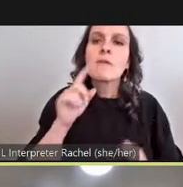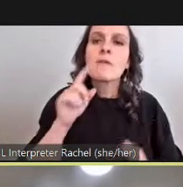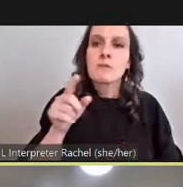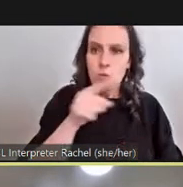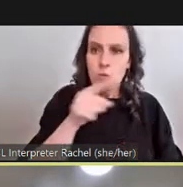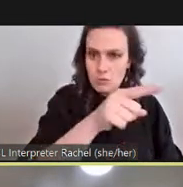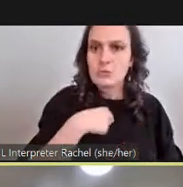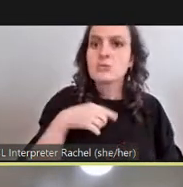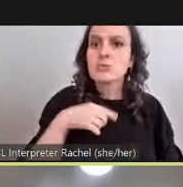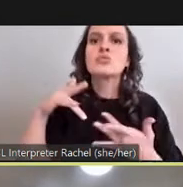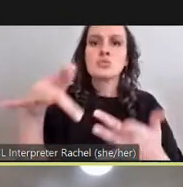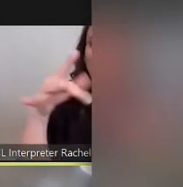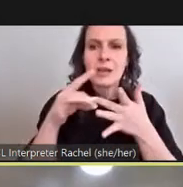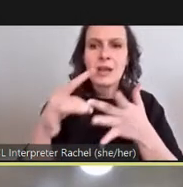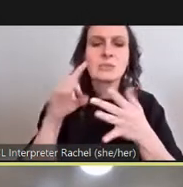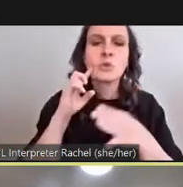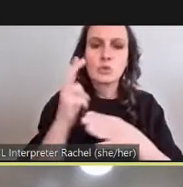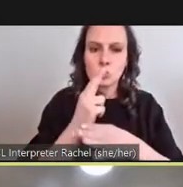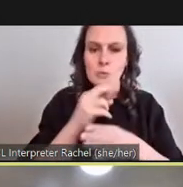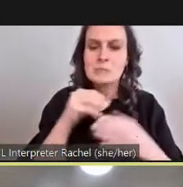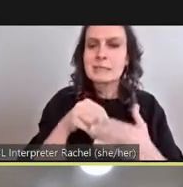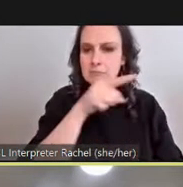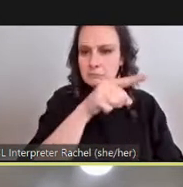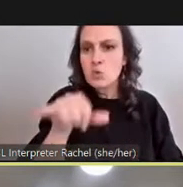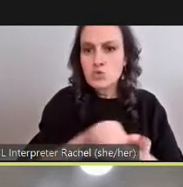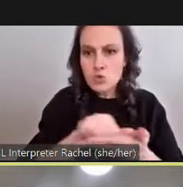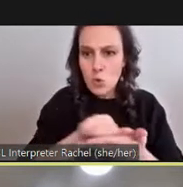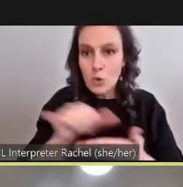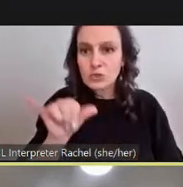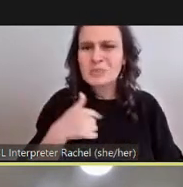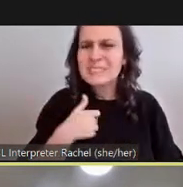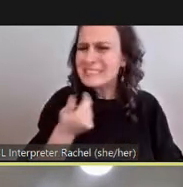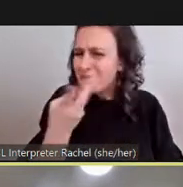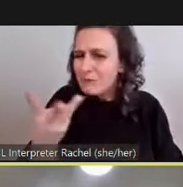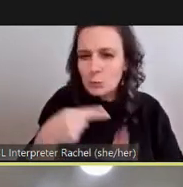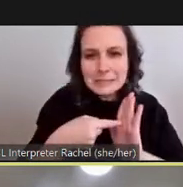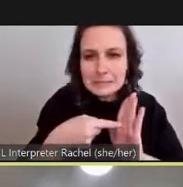it, LiveVoice there. These are just a few examples.